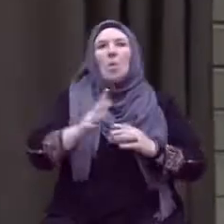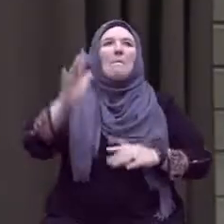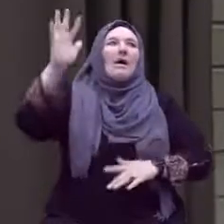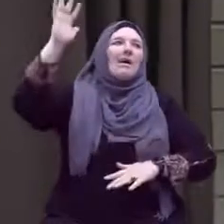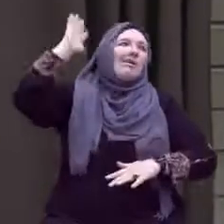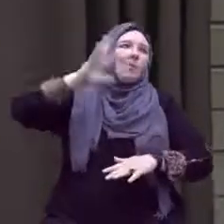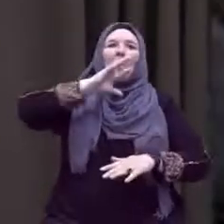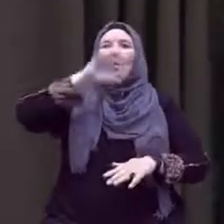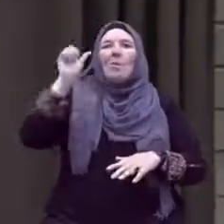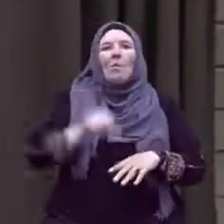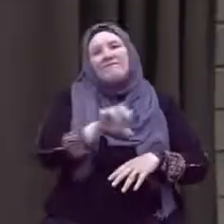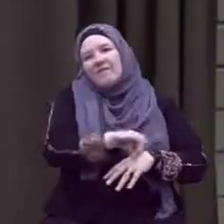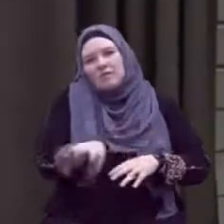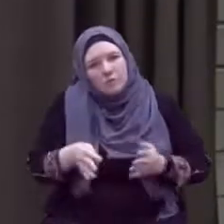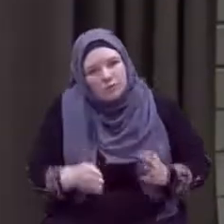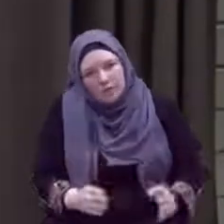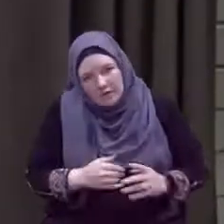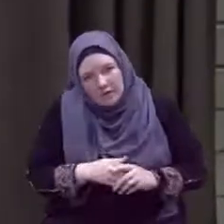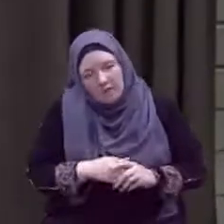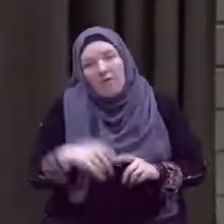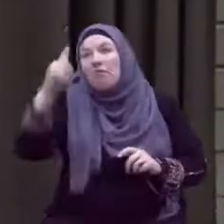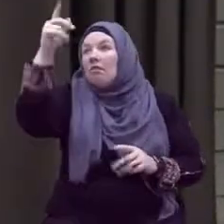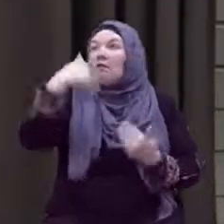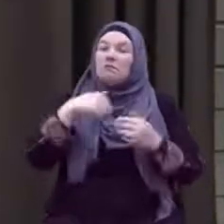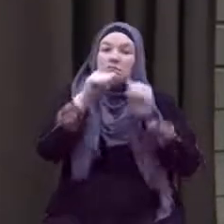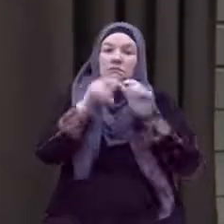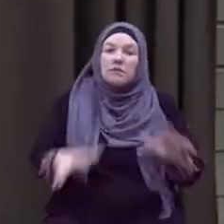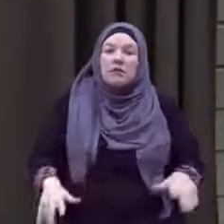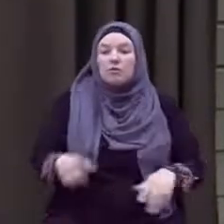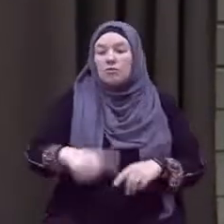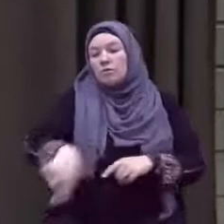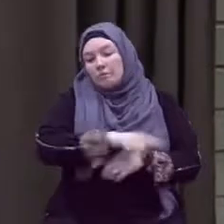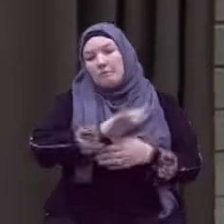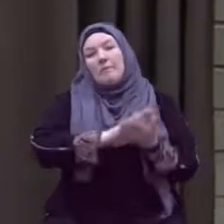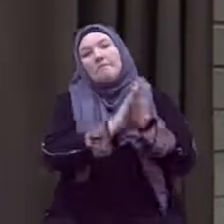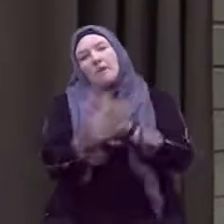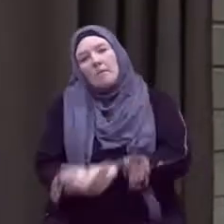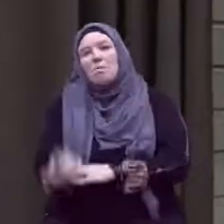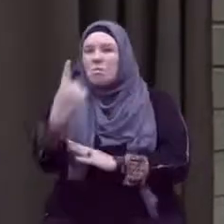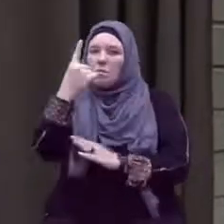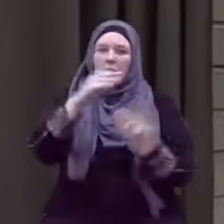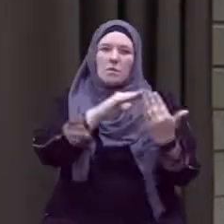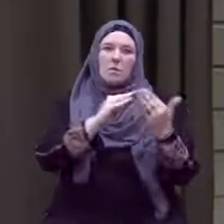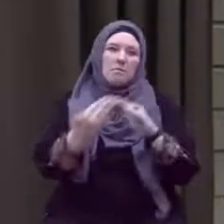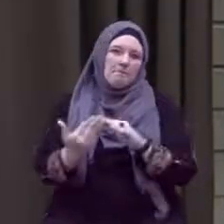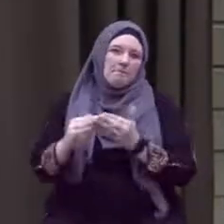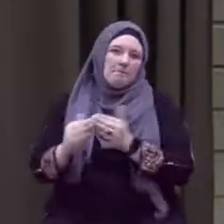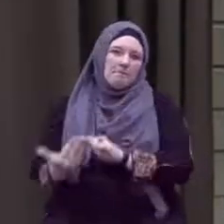has blessed you by making you one ummah.